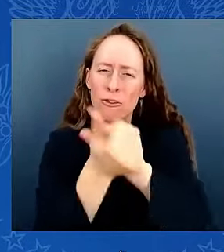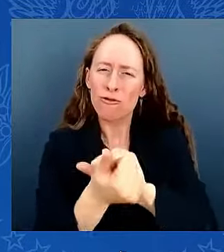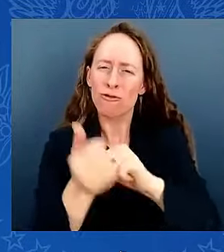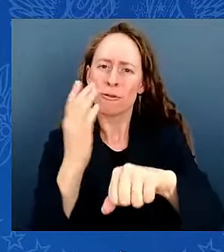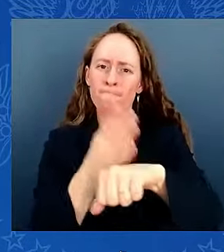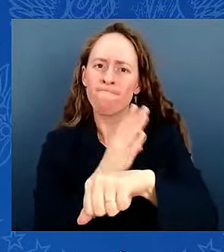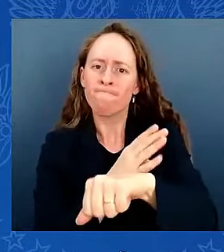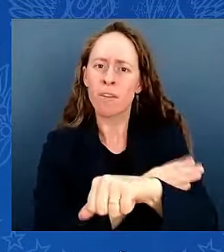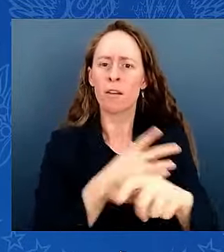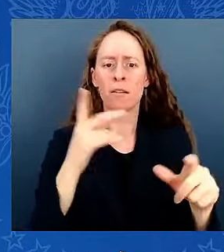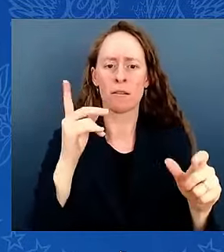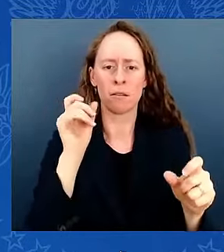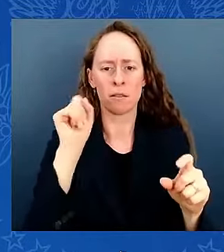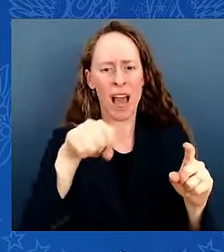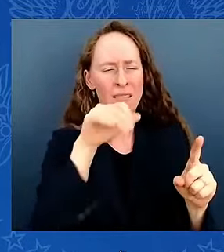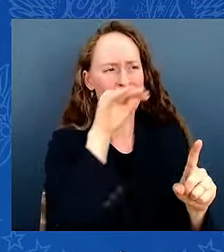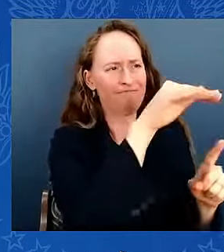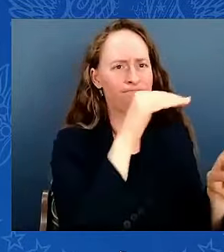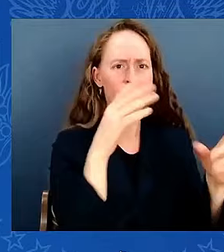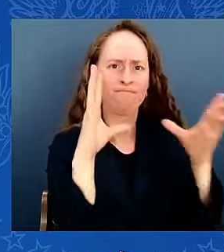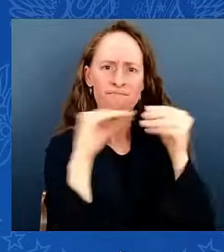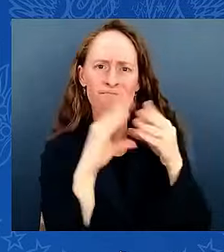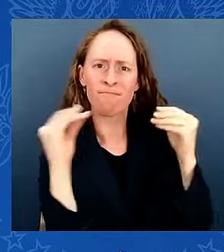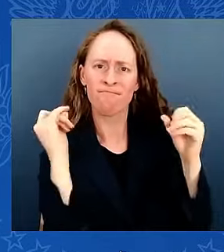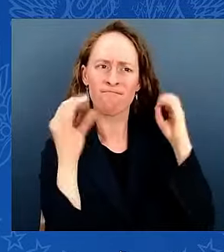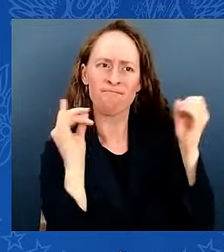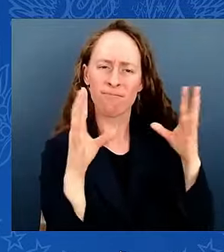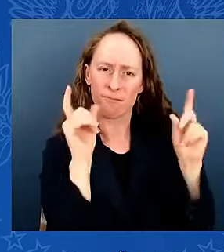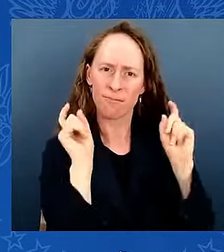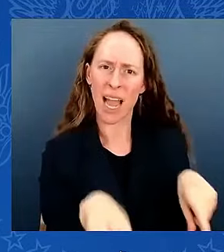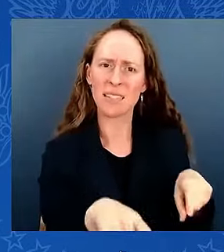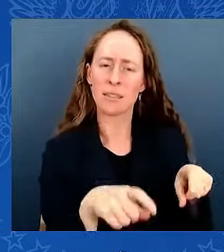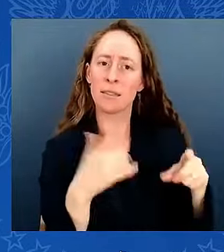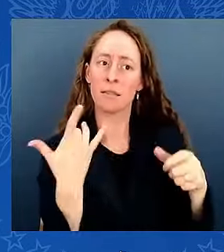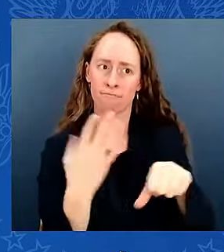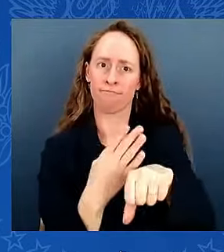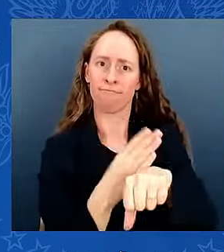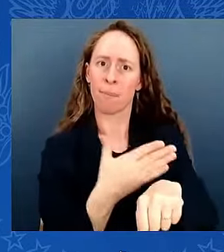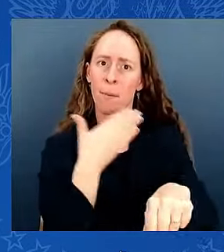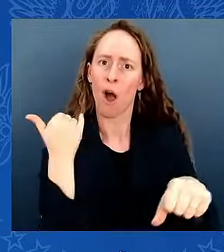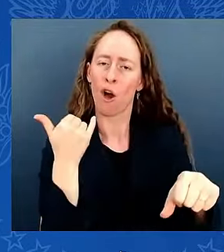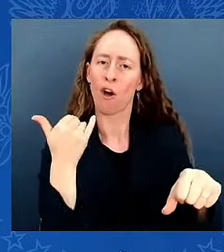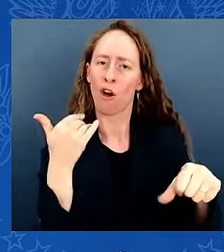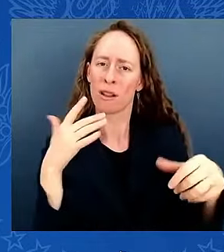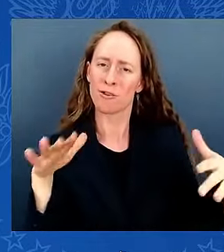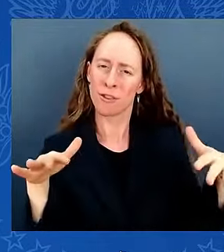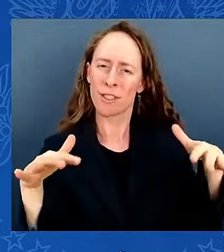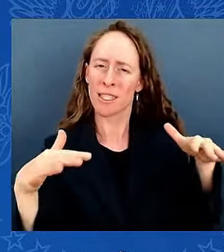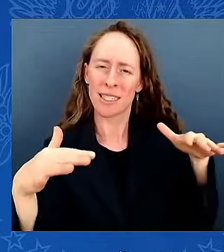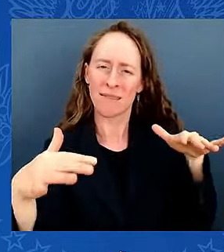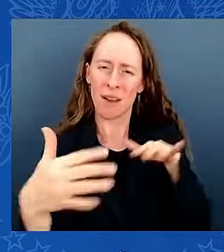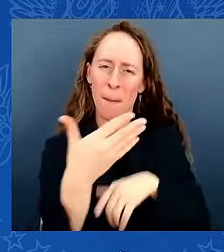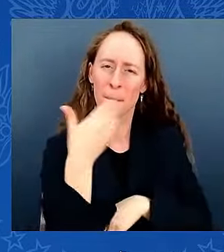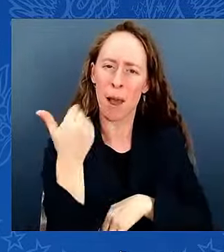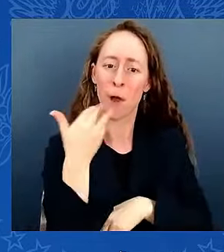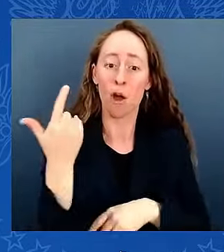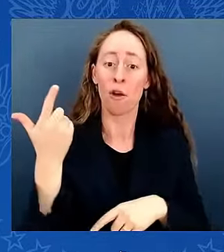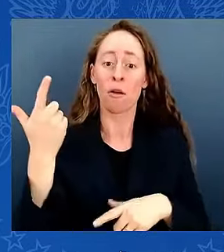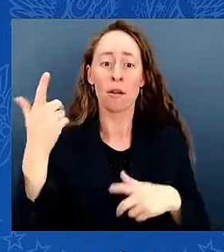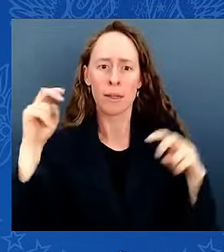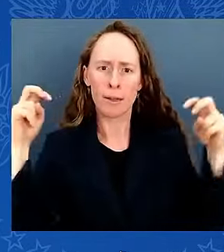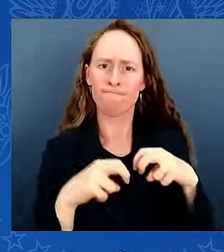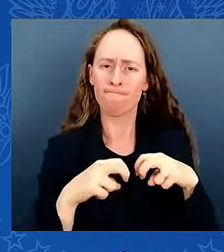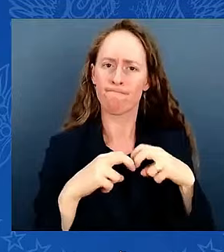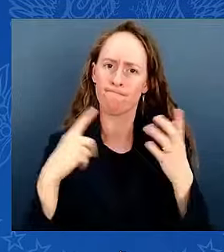have a seat at the table, we make progress. And that progress under this administration is